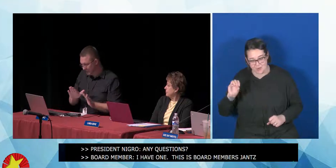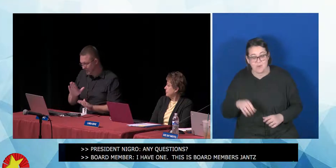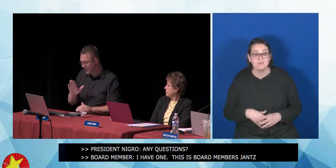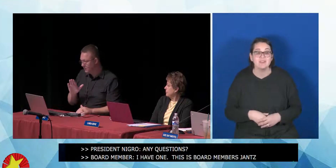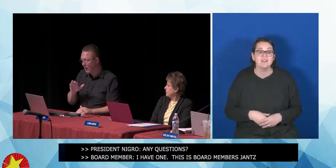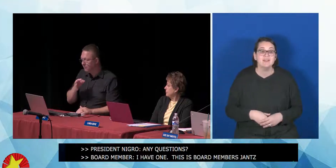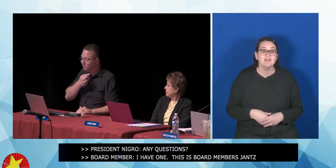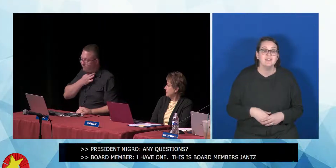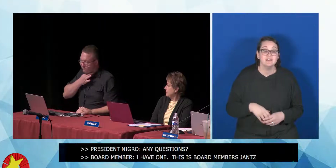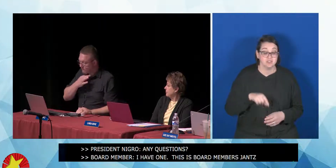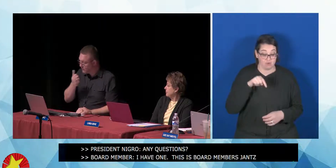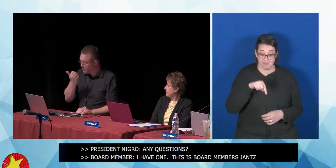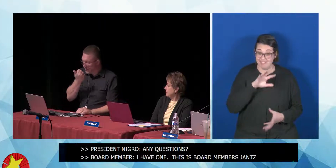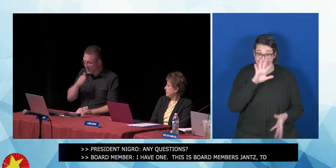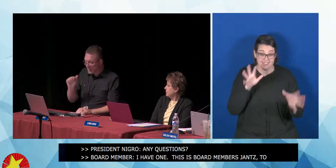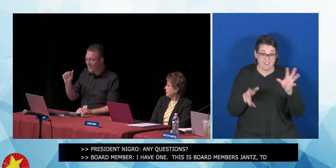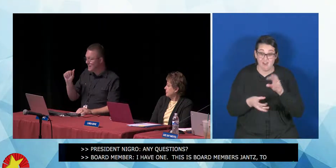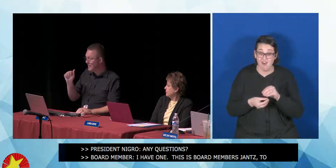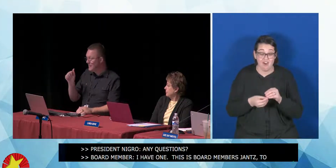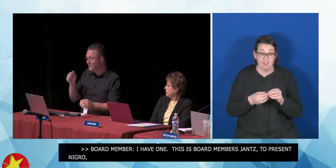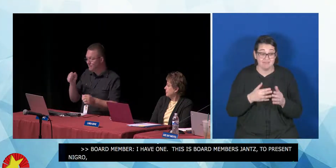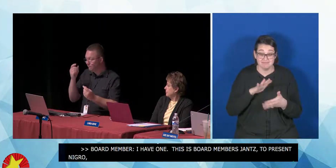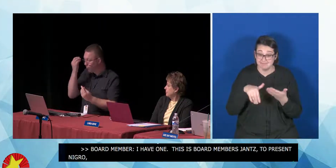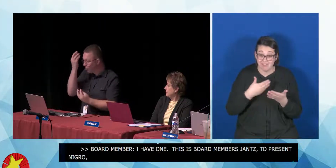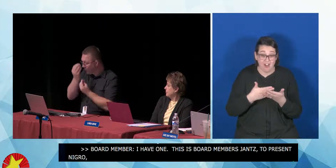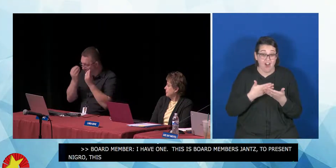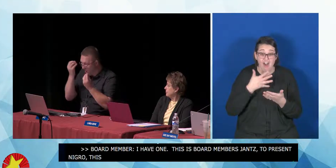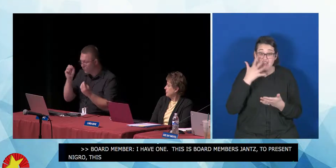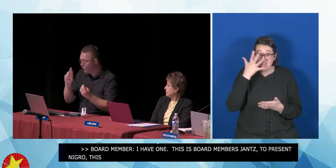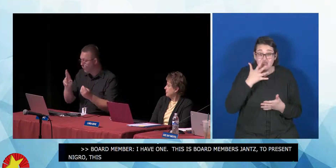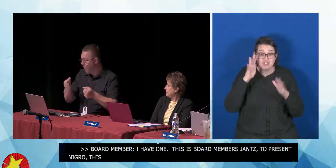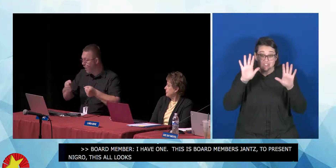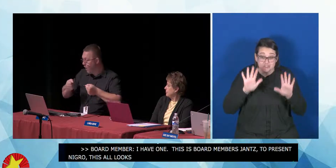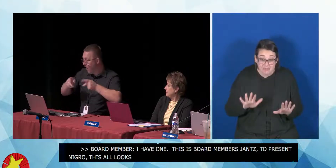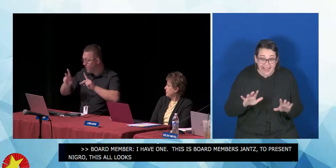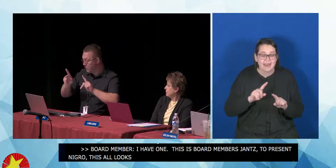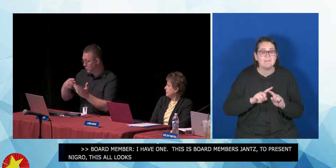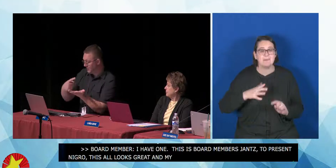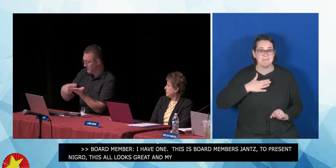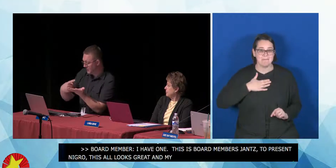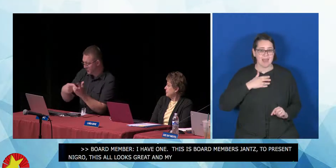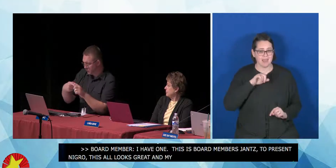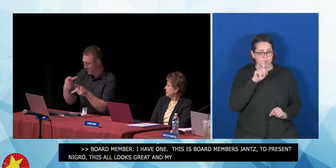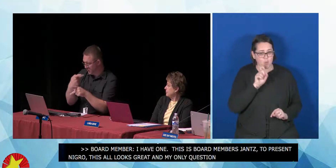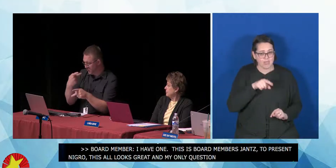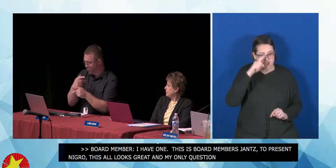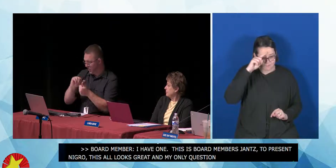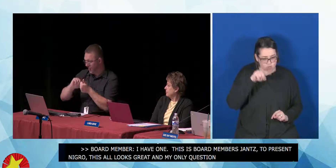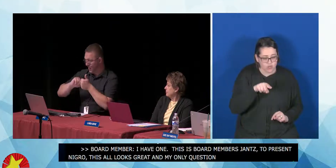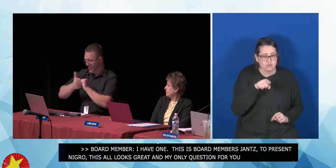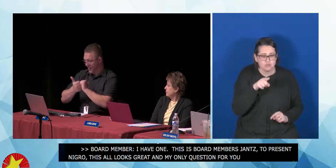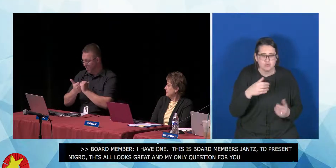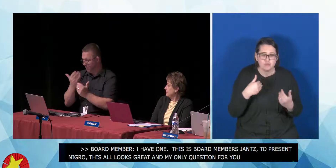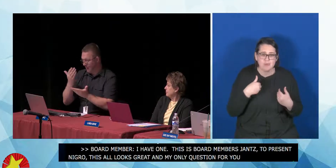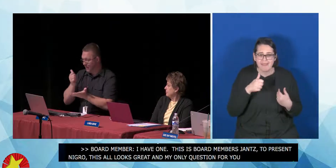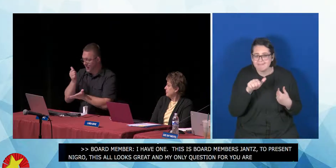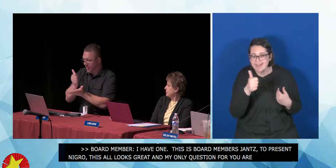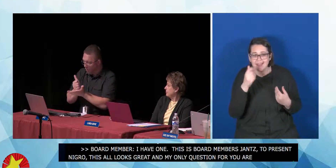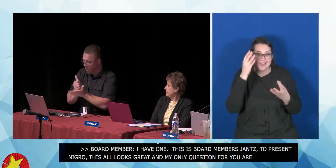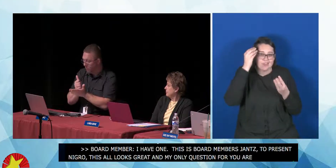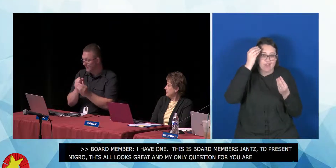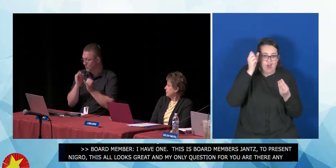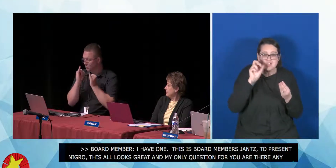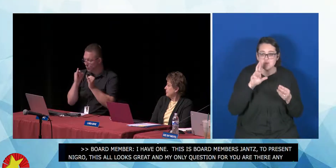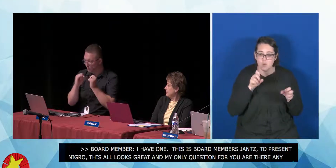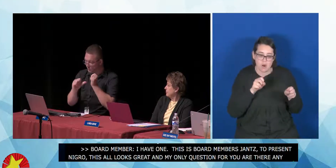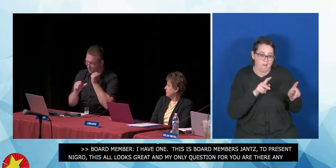This all looks great. My only question for you is, are there any thoughts or opportunities